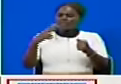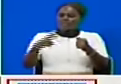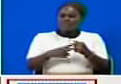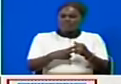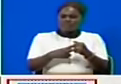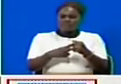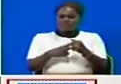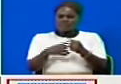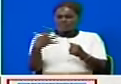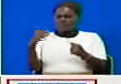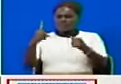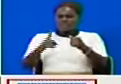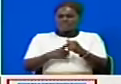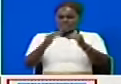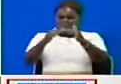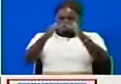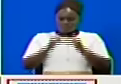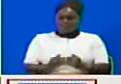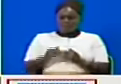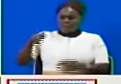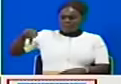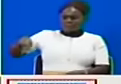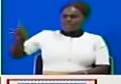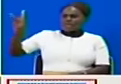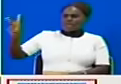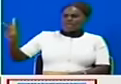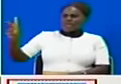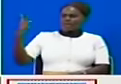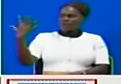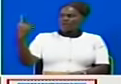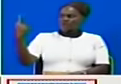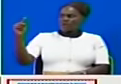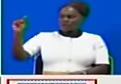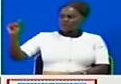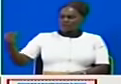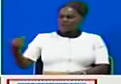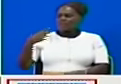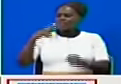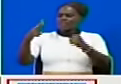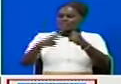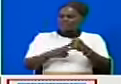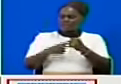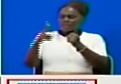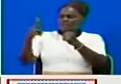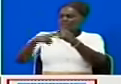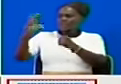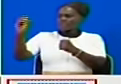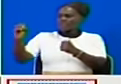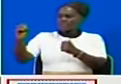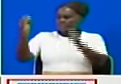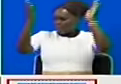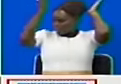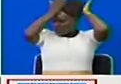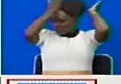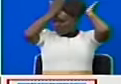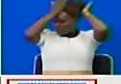119,756 votes, followed by Peter Kenneth with 51,000 votes, 770. Margaret Wanjiru comes